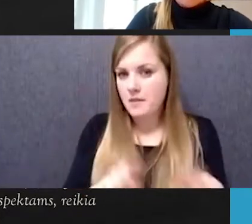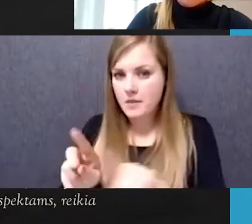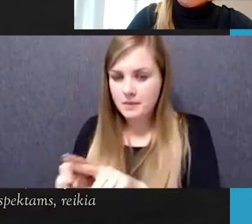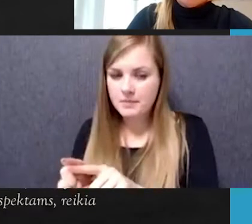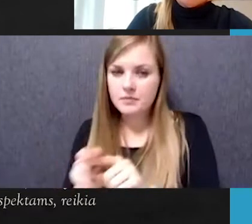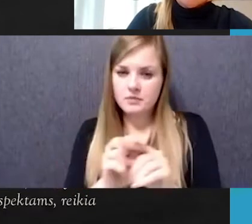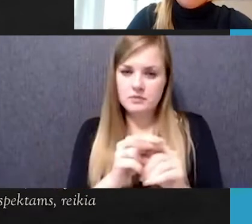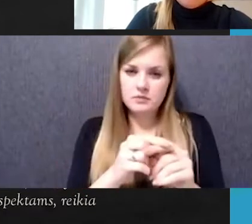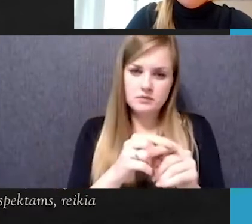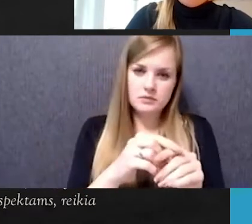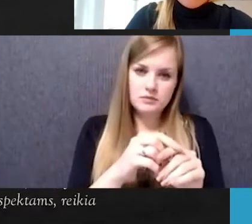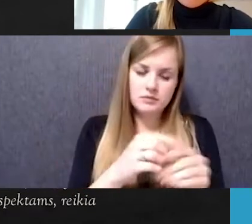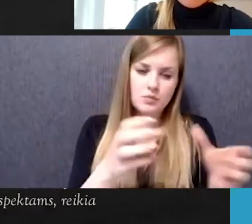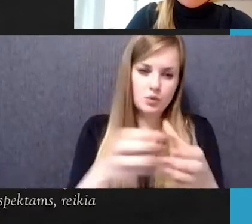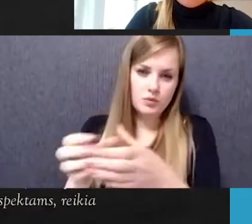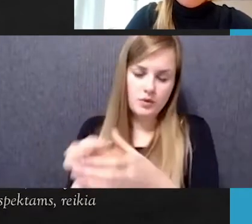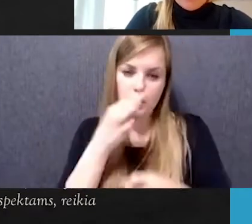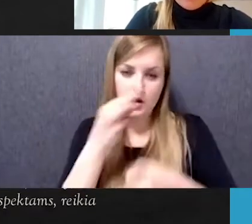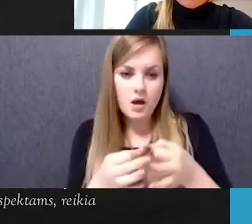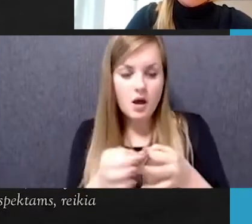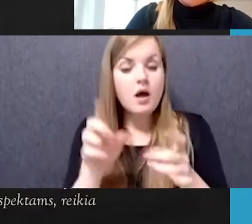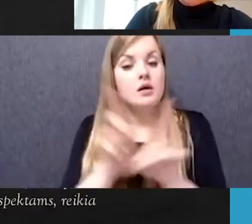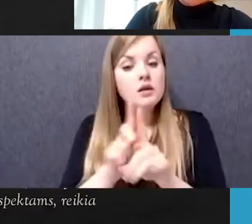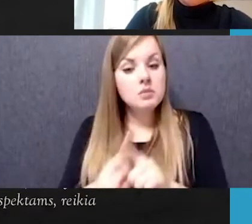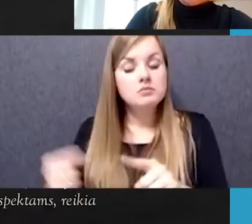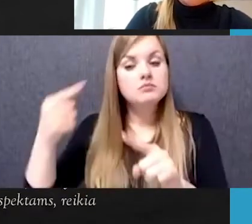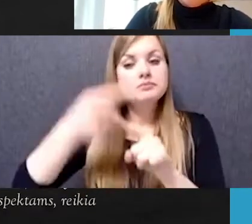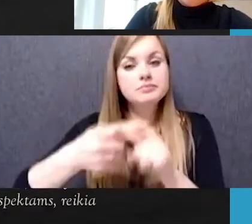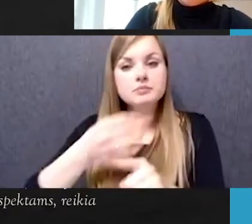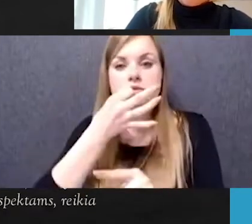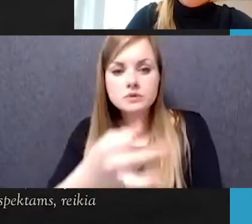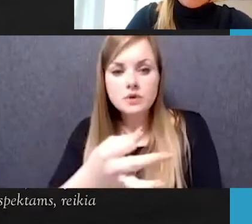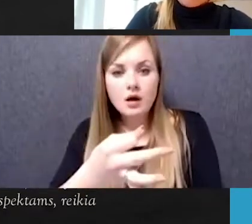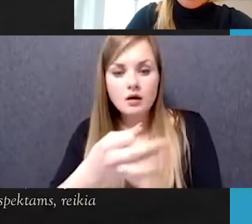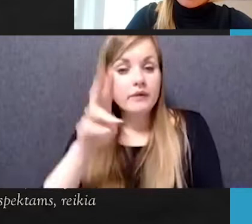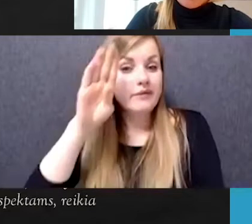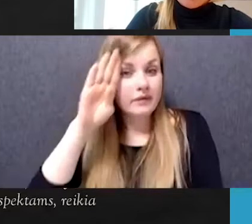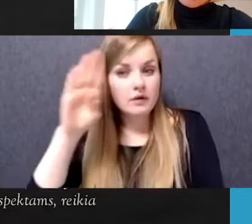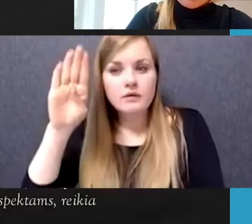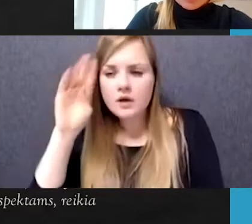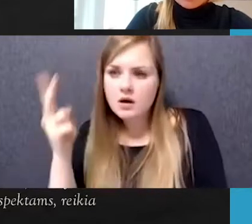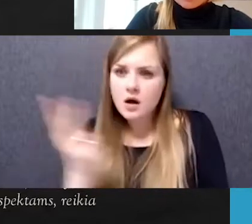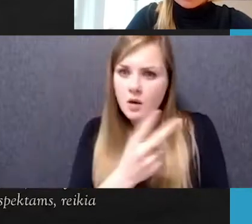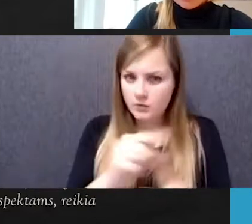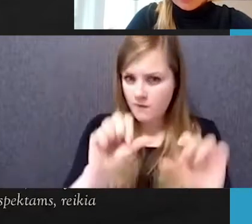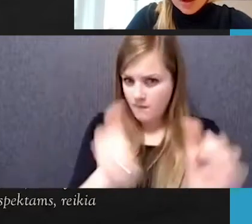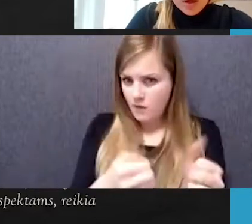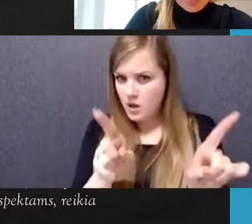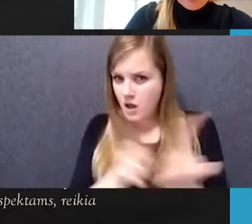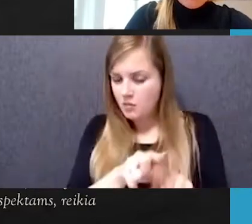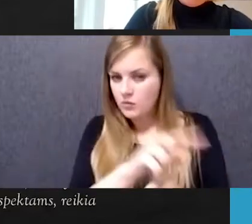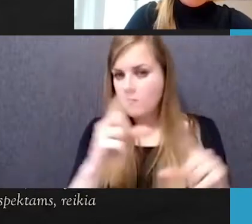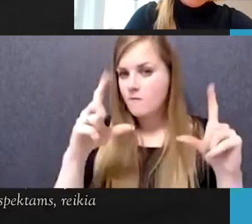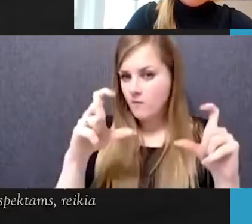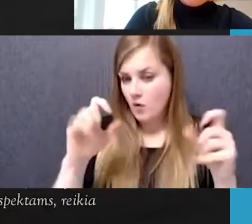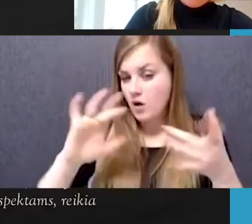expressed their arguments and provided the argument. Besides the argument of consistency,